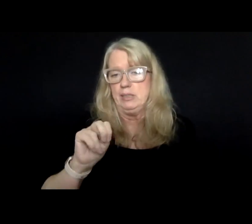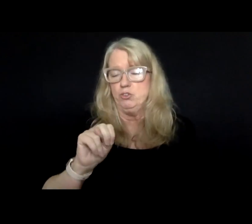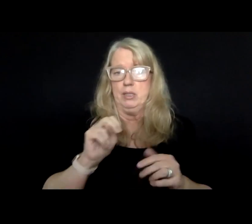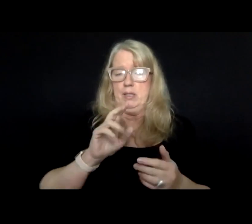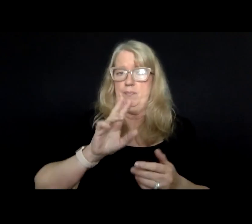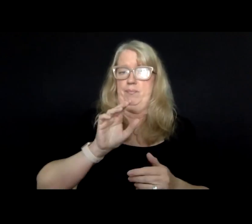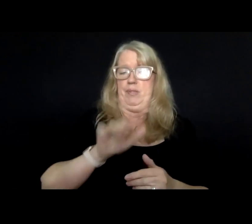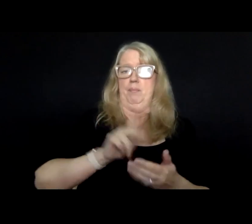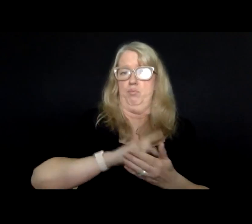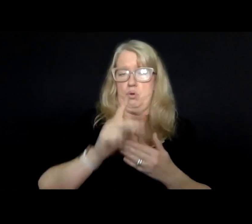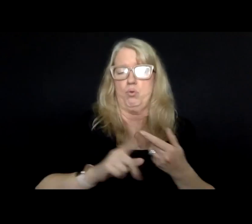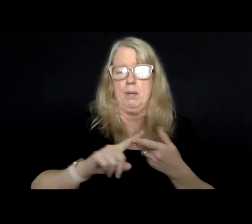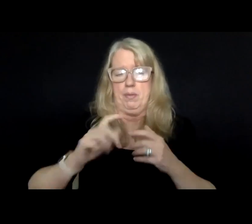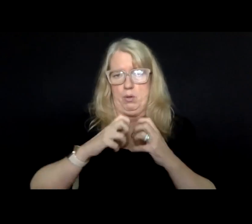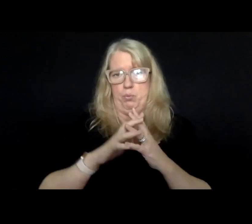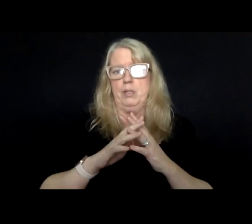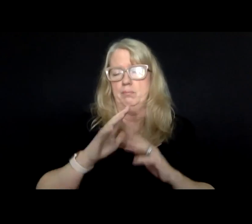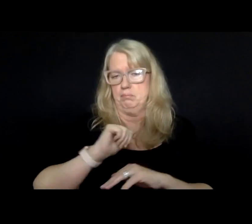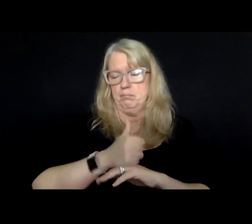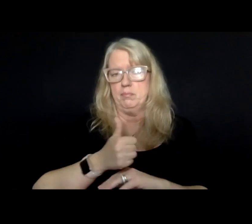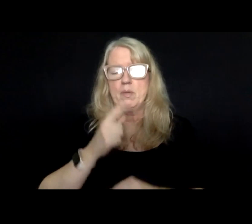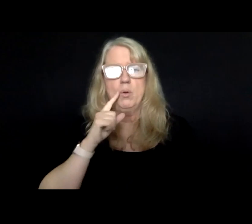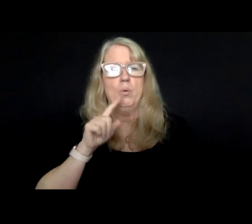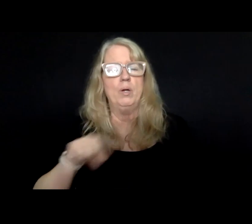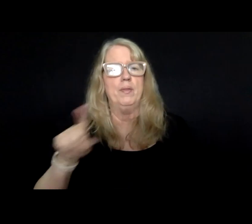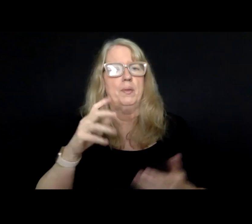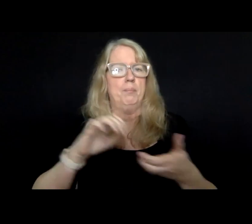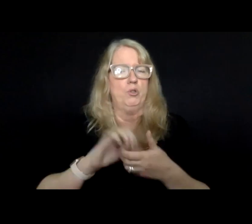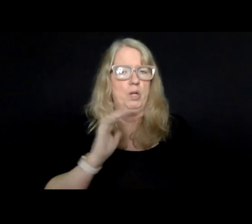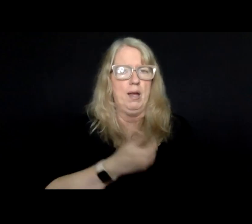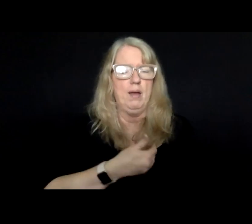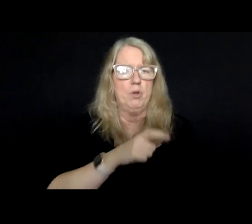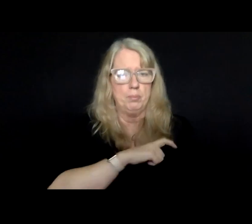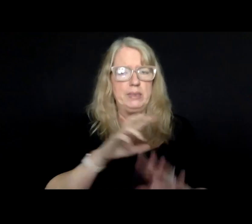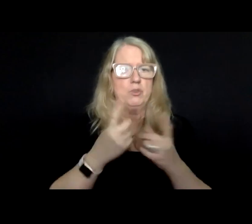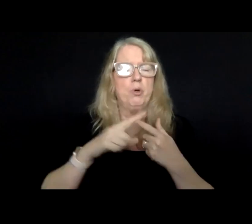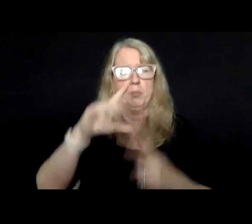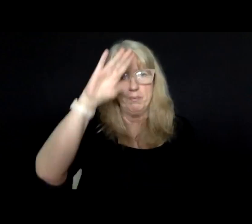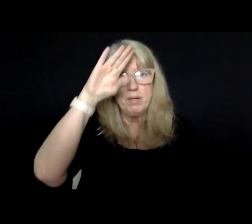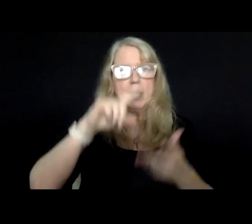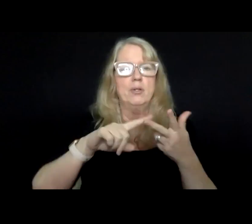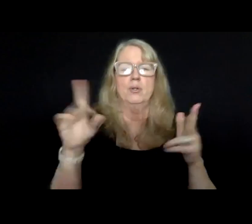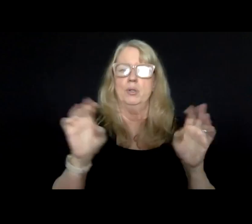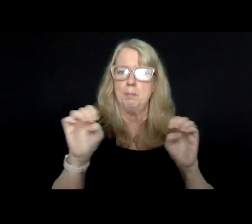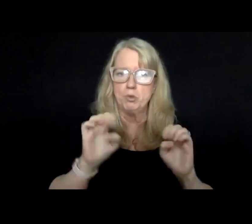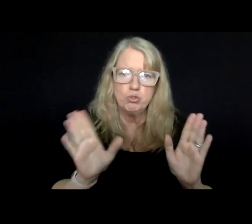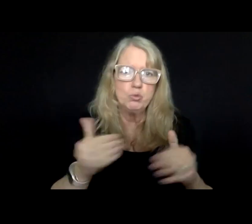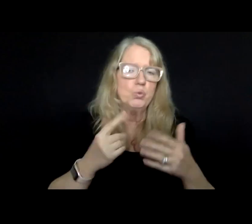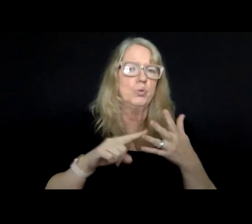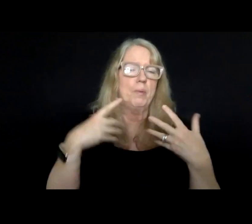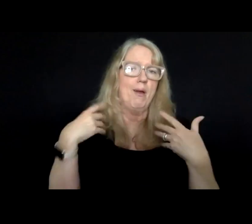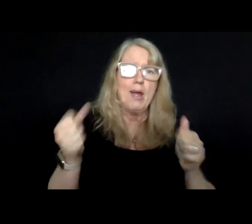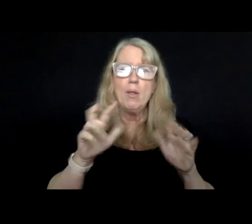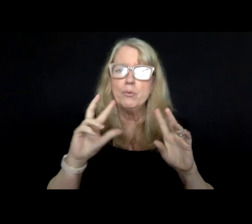we implemented with the partnership of our police department, fire department, our emergency rooms, our health